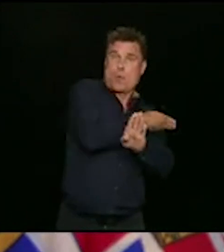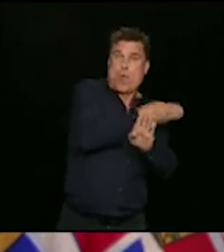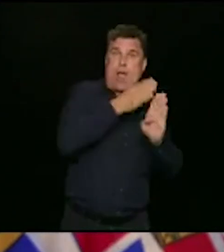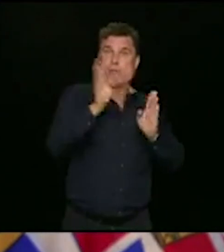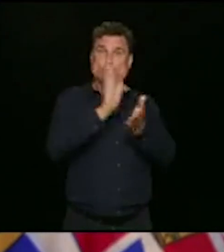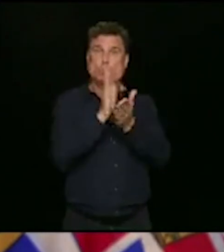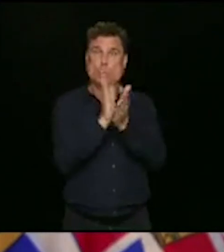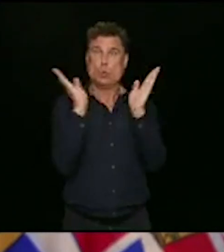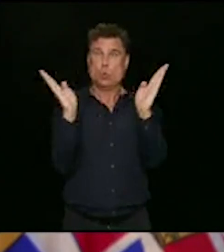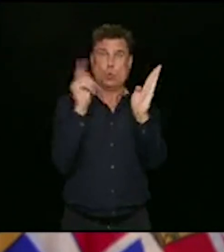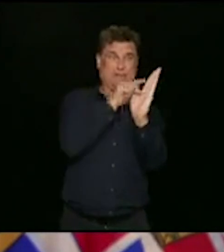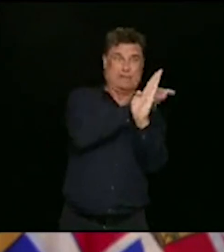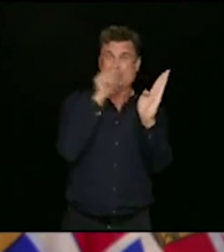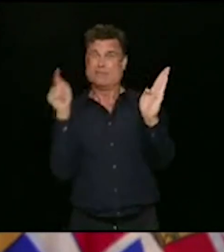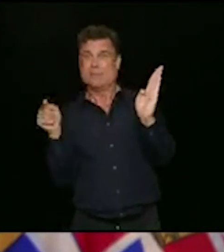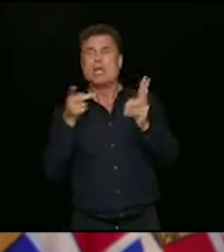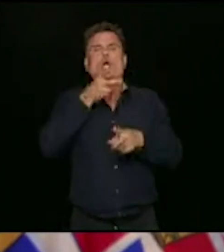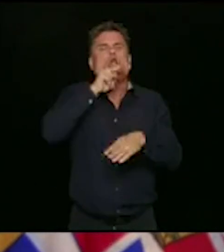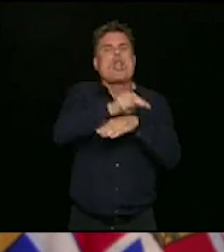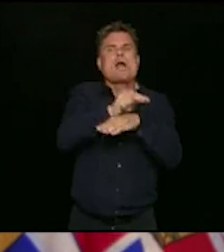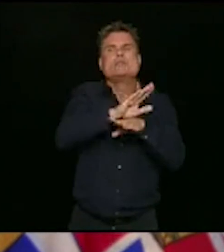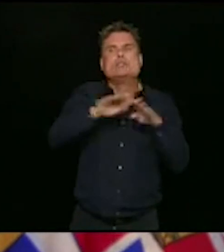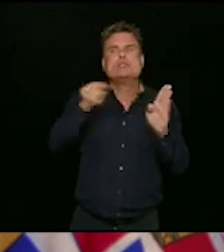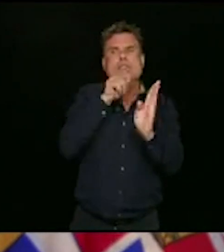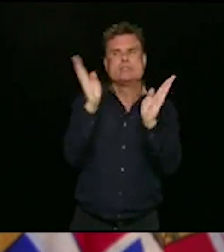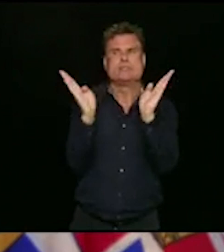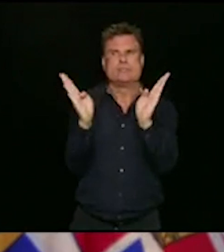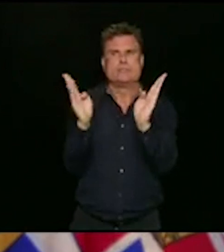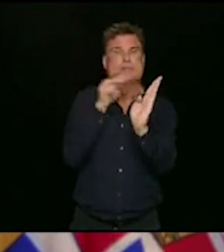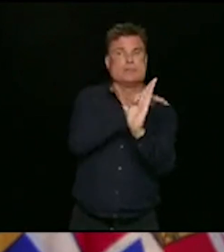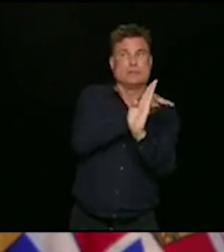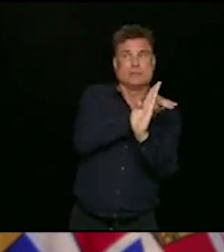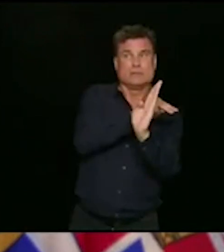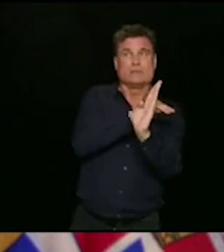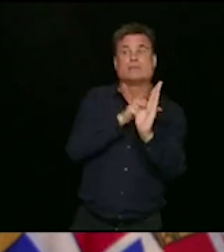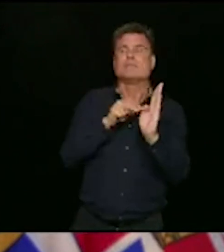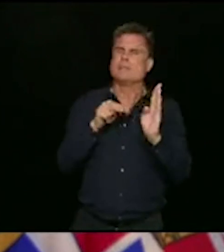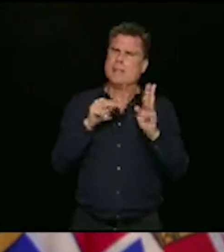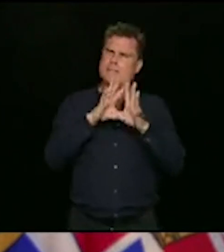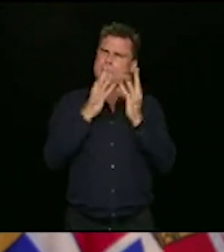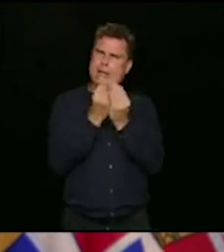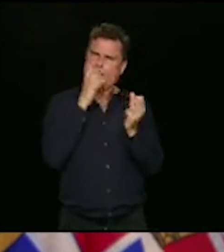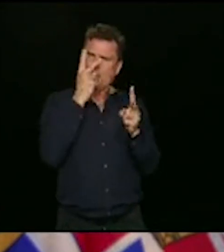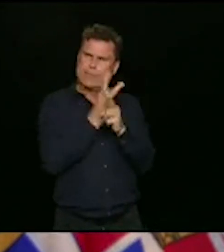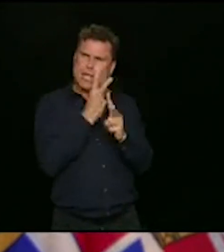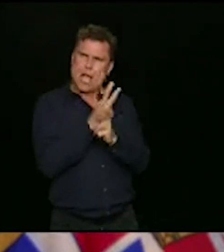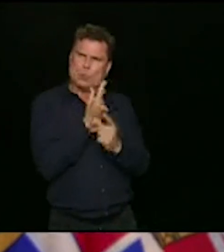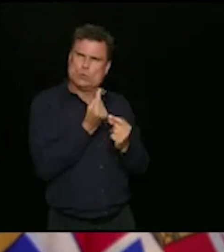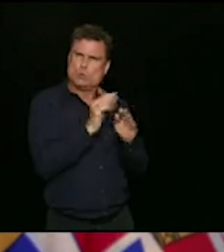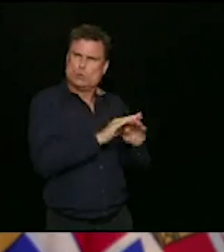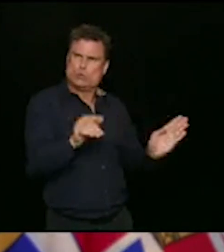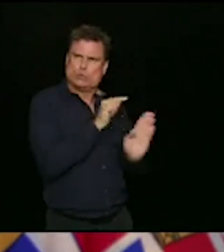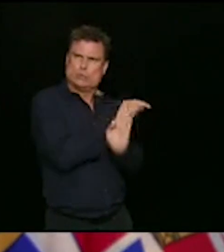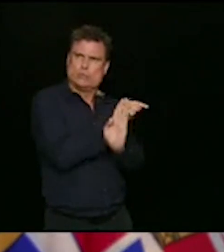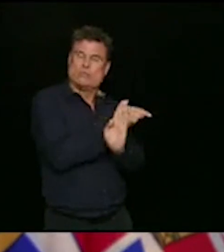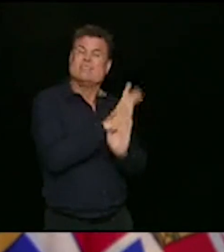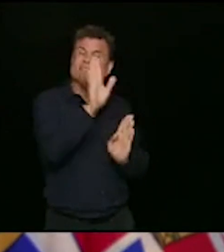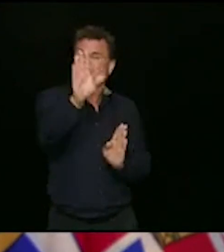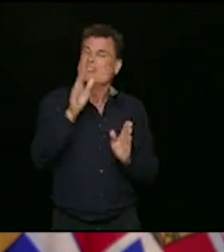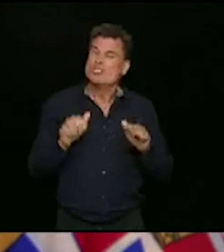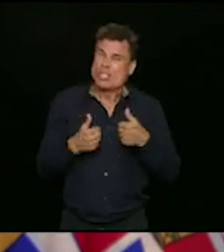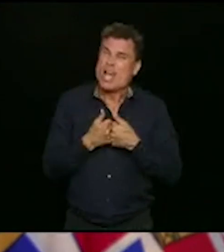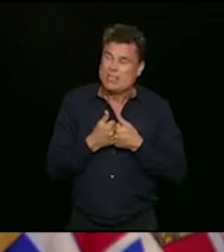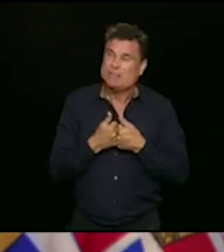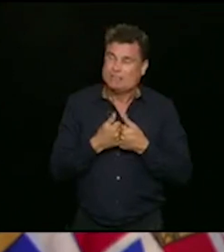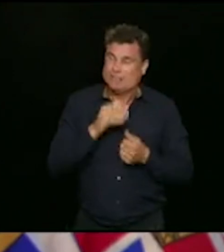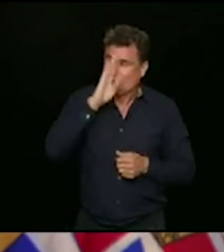again, aftercare and pre-care each family needs to look at how that looks for them. It's a very